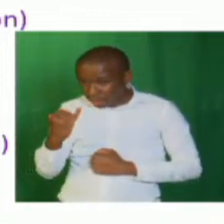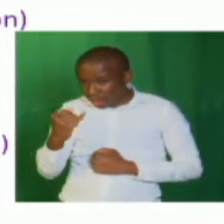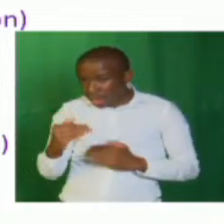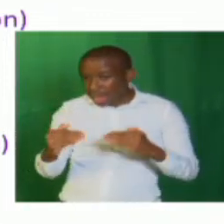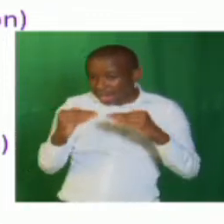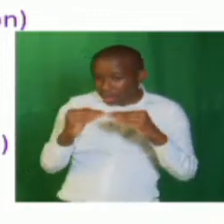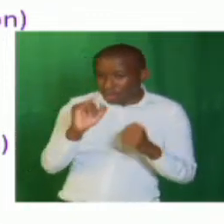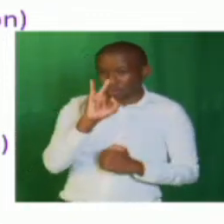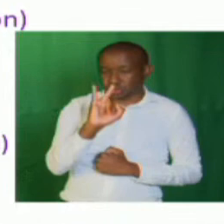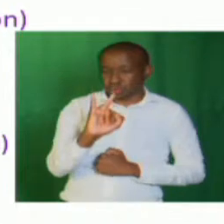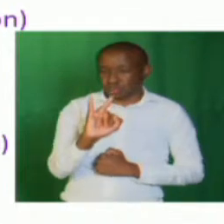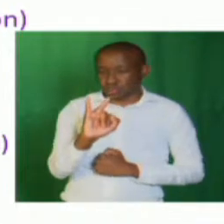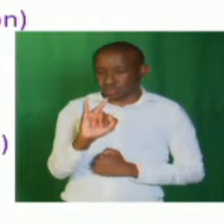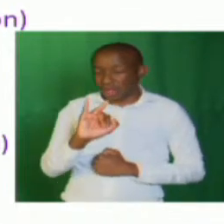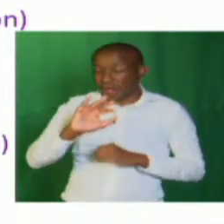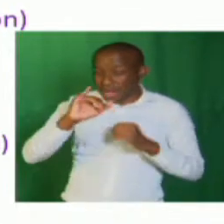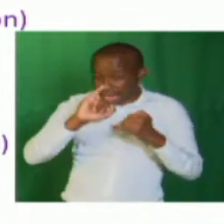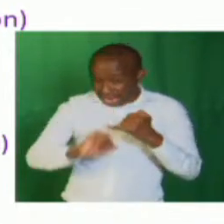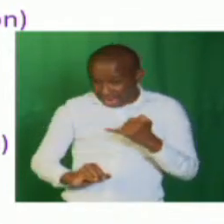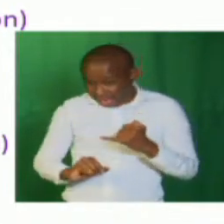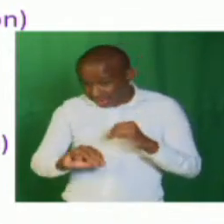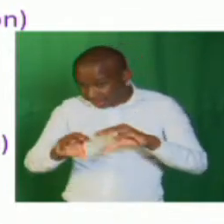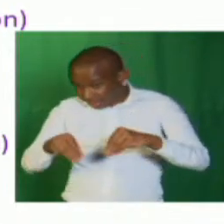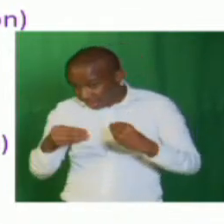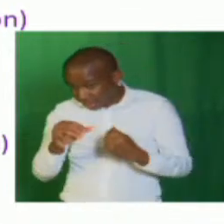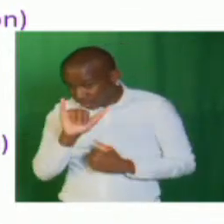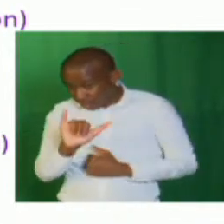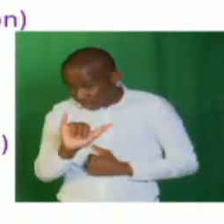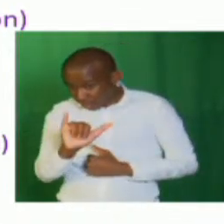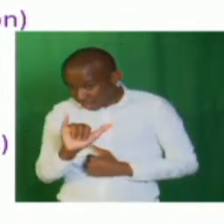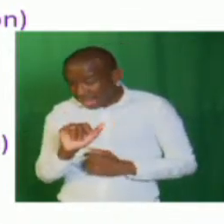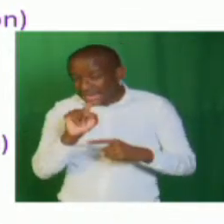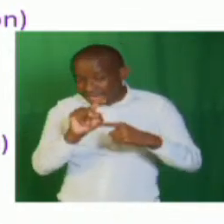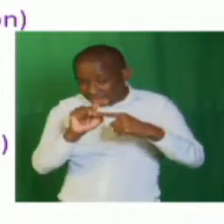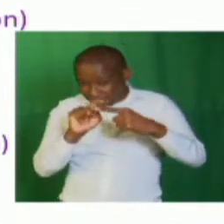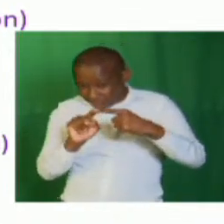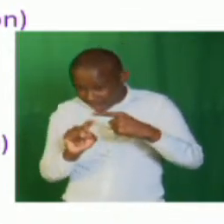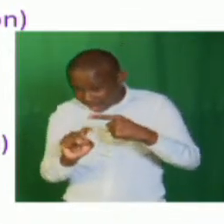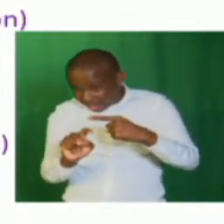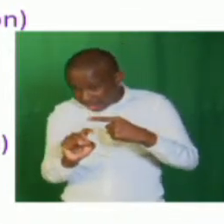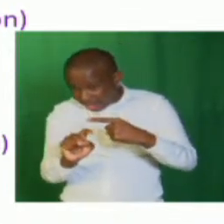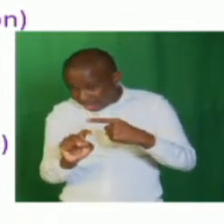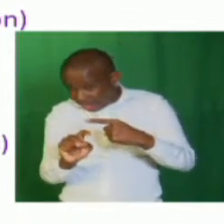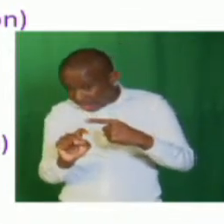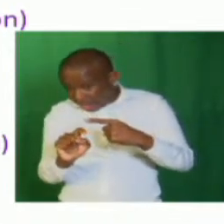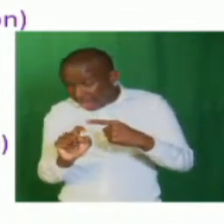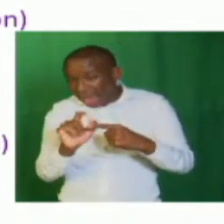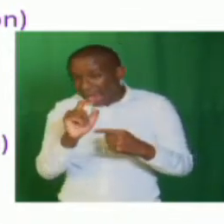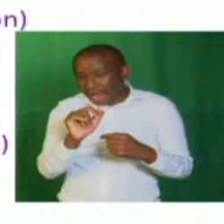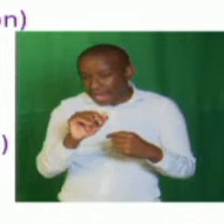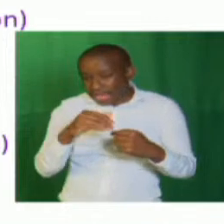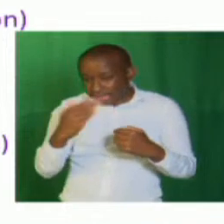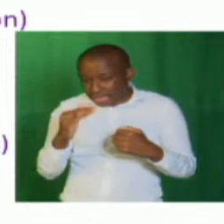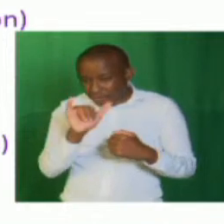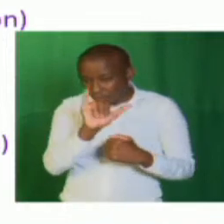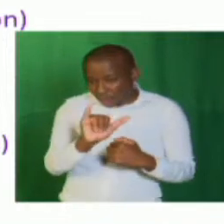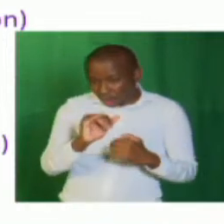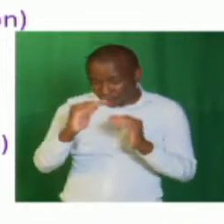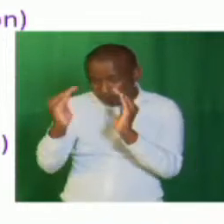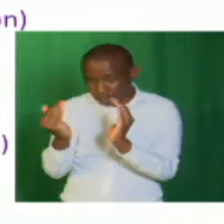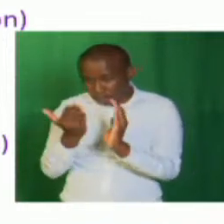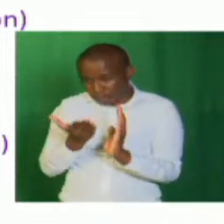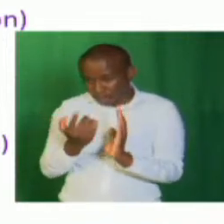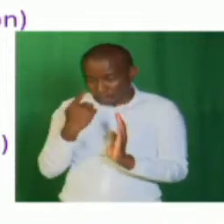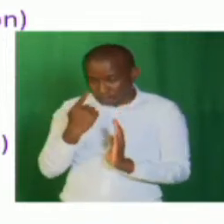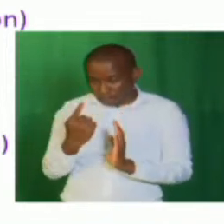2. And then finally, to solve for y, we'll then divide by what is next to y, which is x